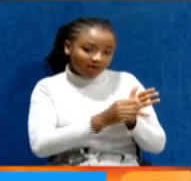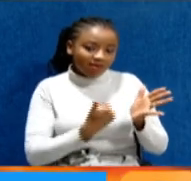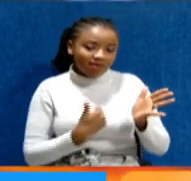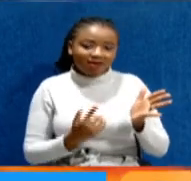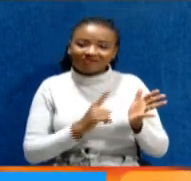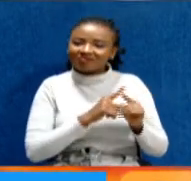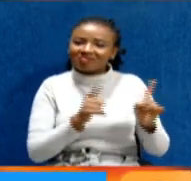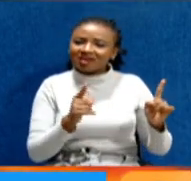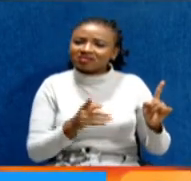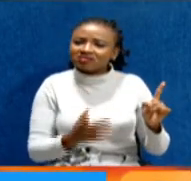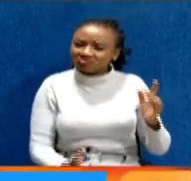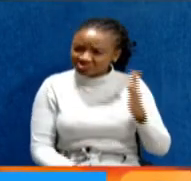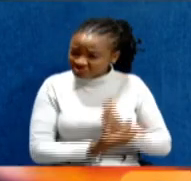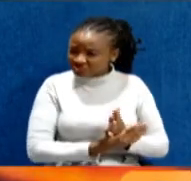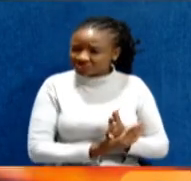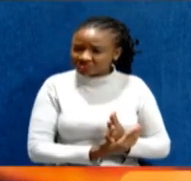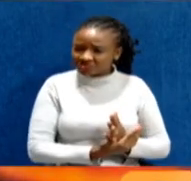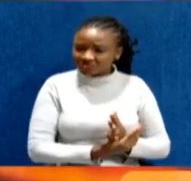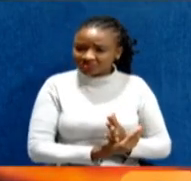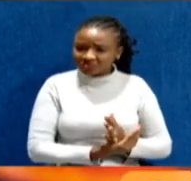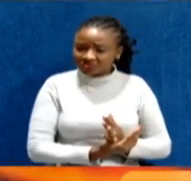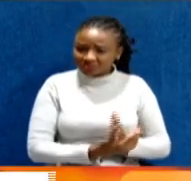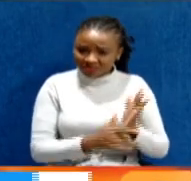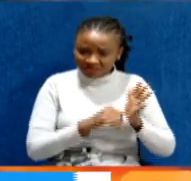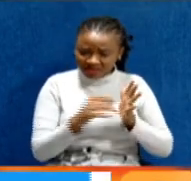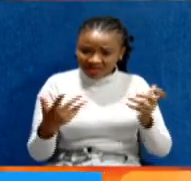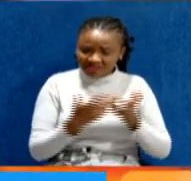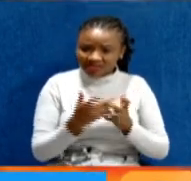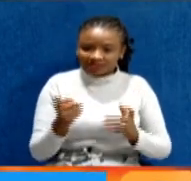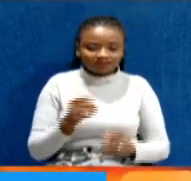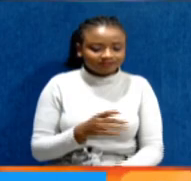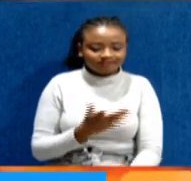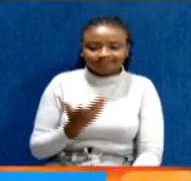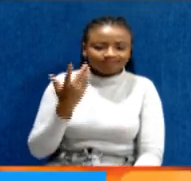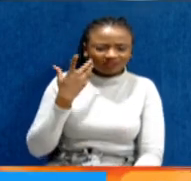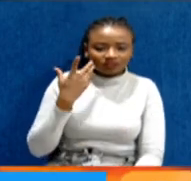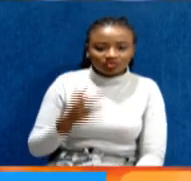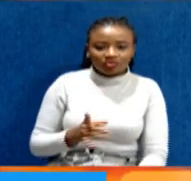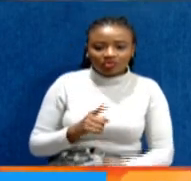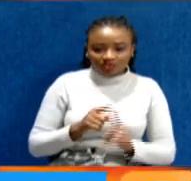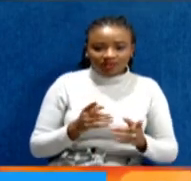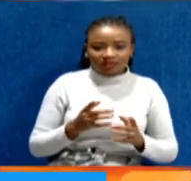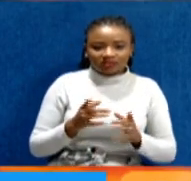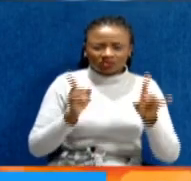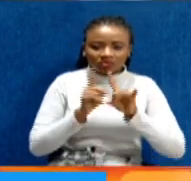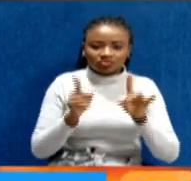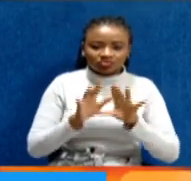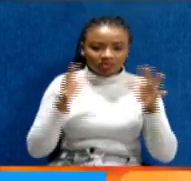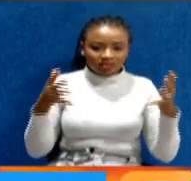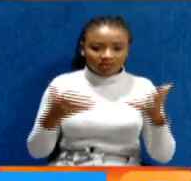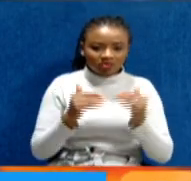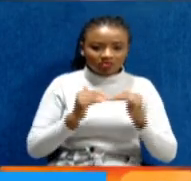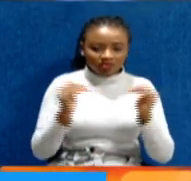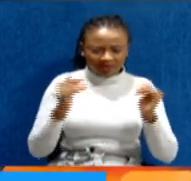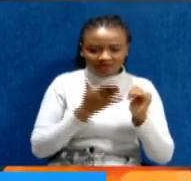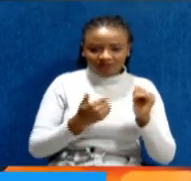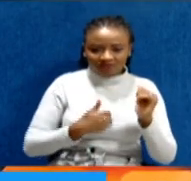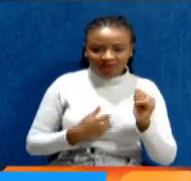no certainty concerning that. So I think that is where we are. Yeah. At the global level, so that is what we